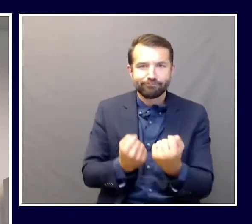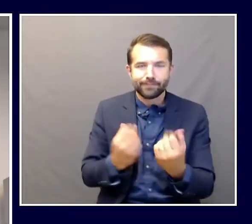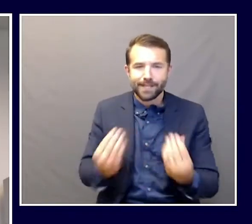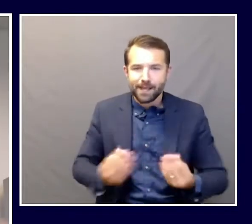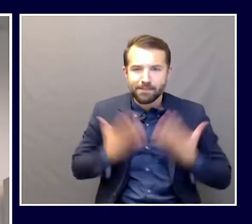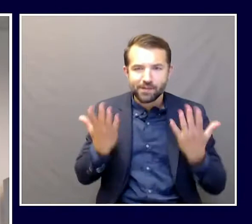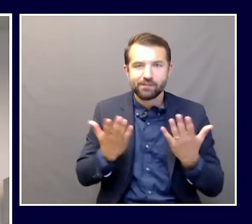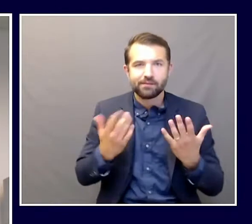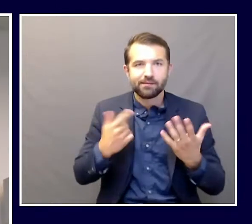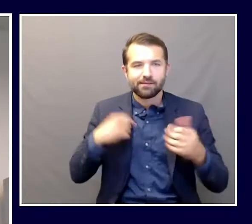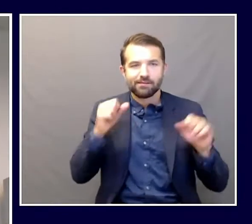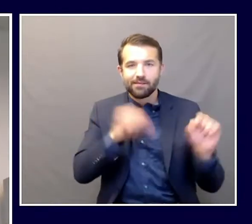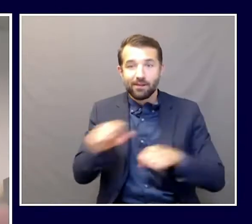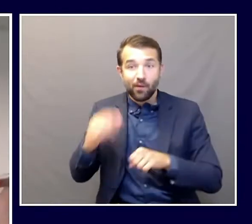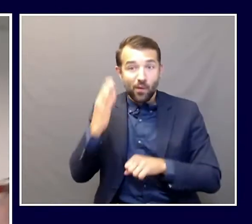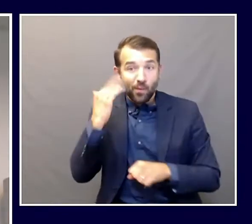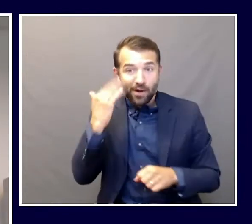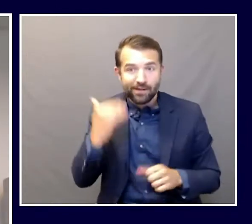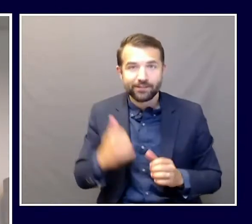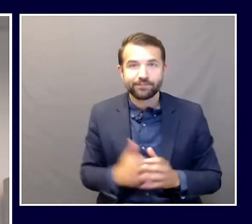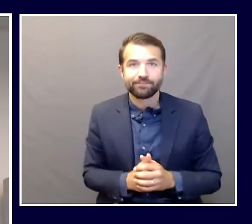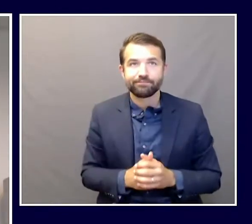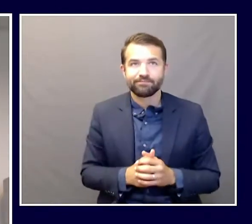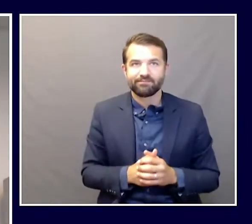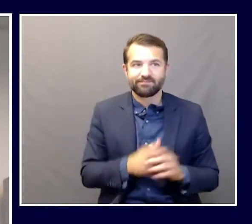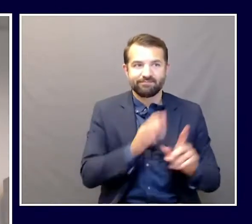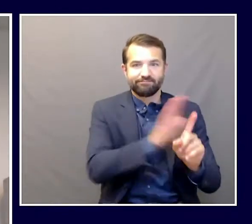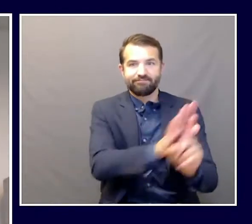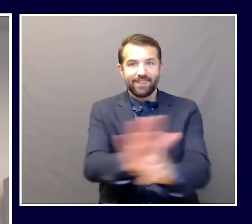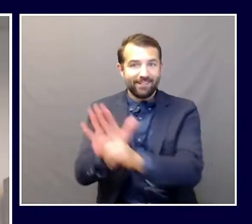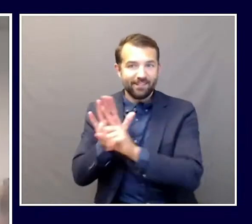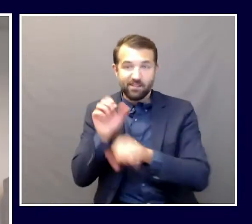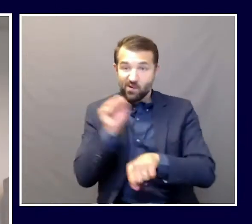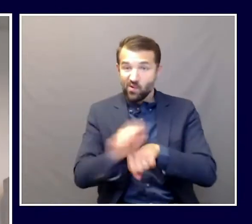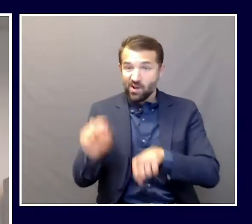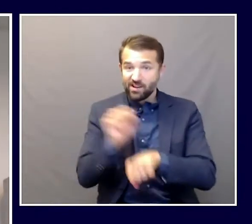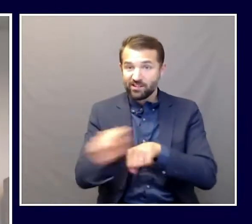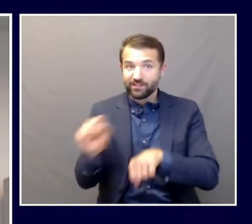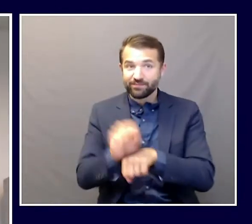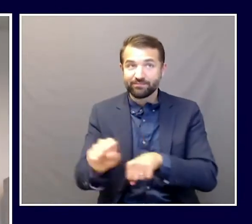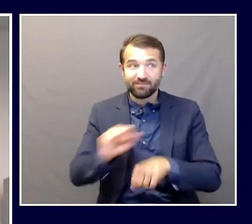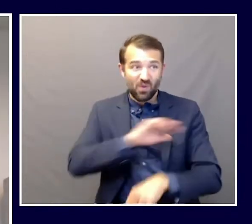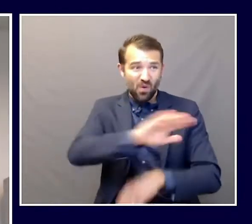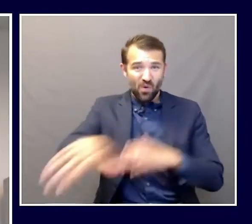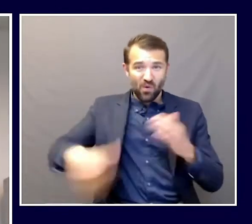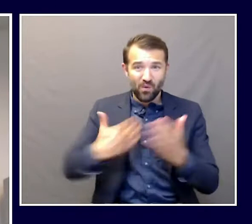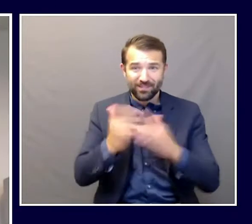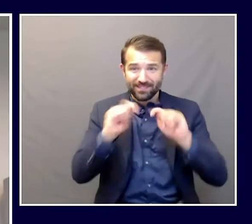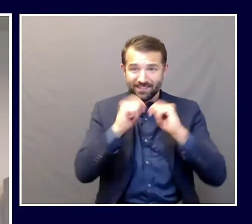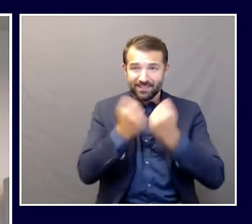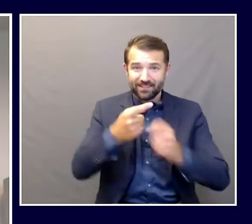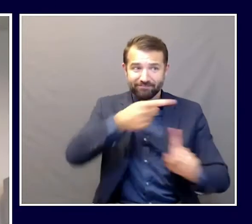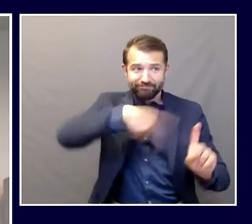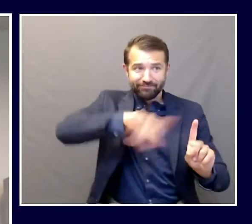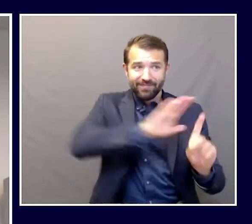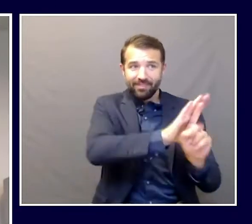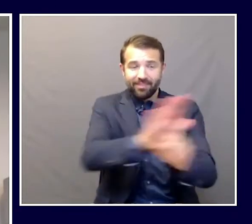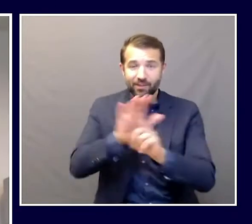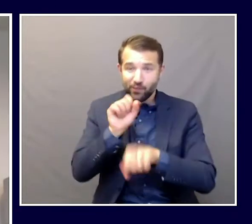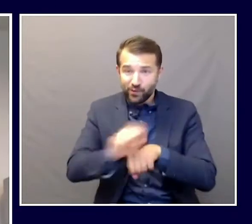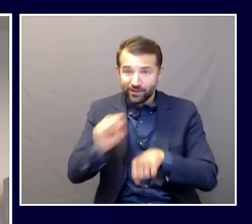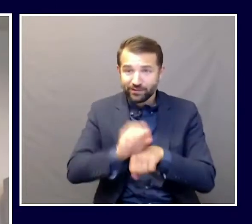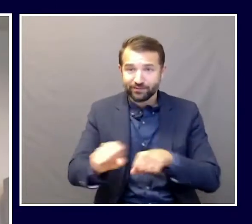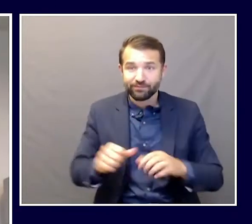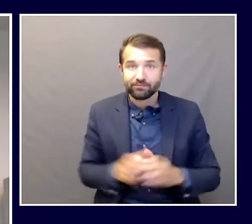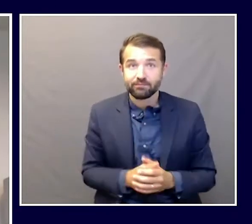that because of the work of every single person in this building and across the Maine CDC offices across the state. So